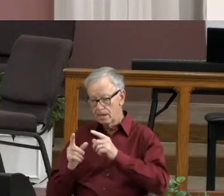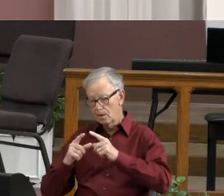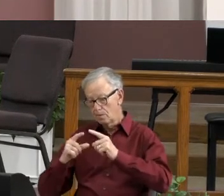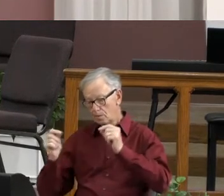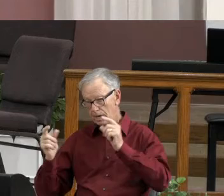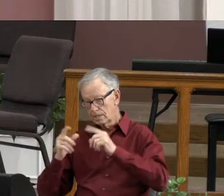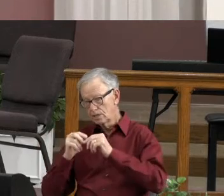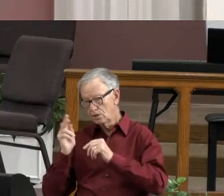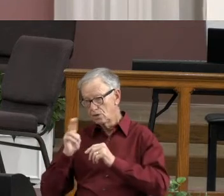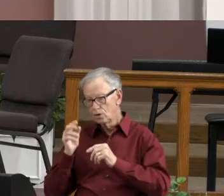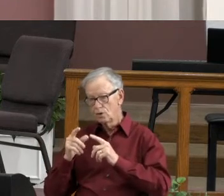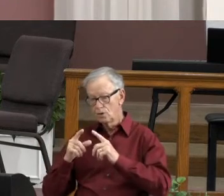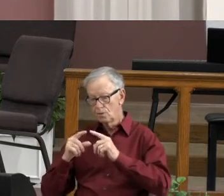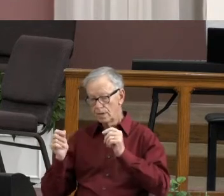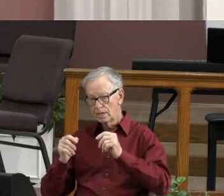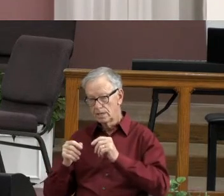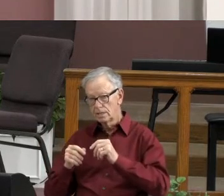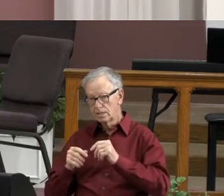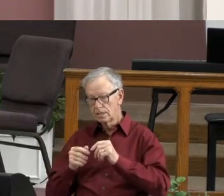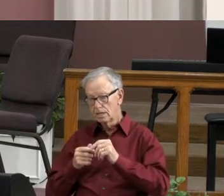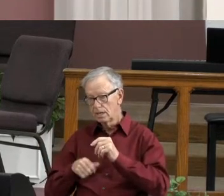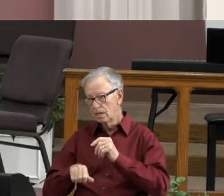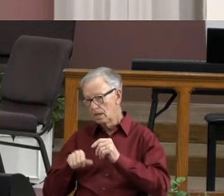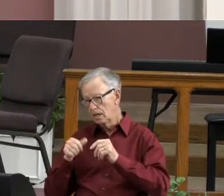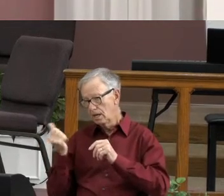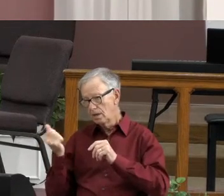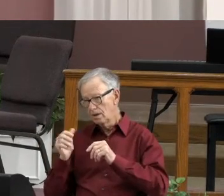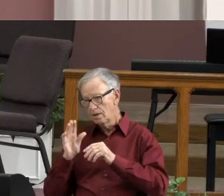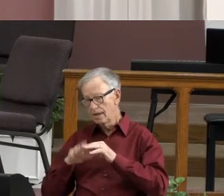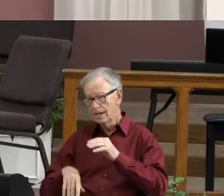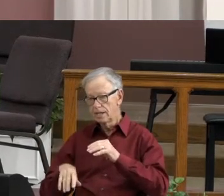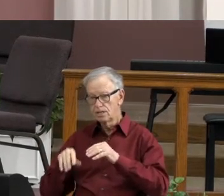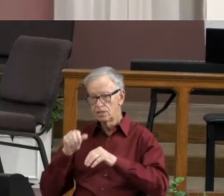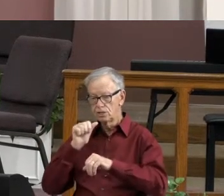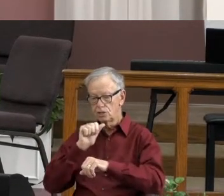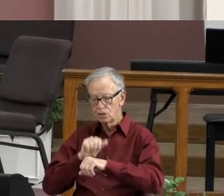in place of stone. That was a specific statement here.